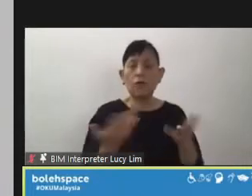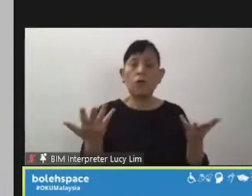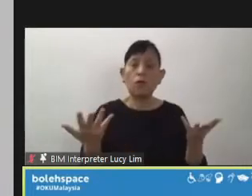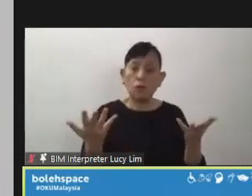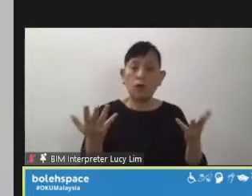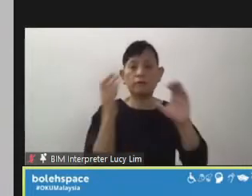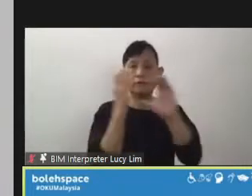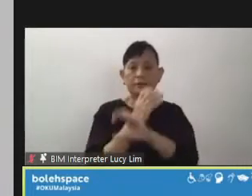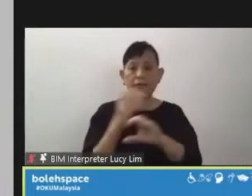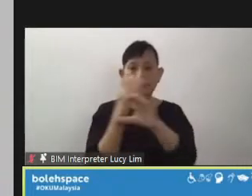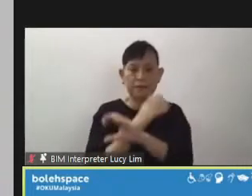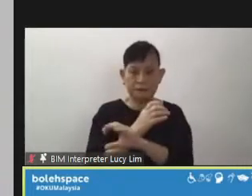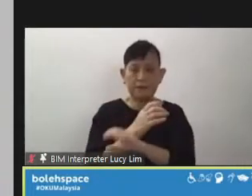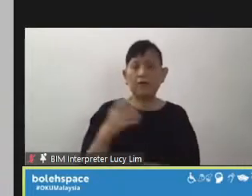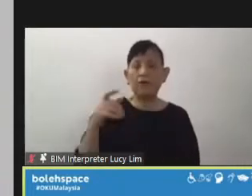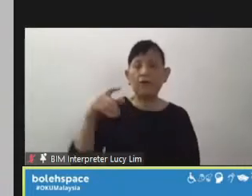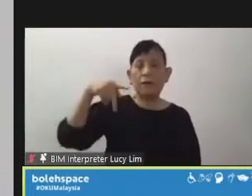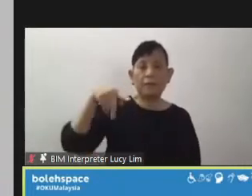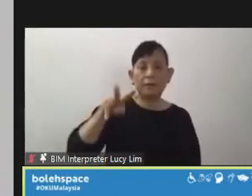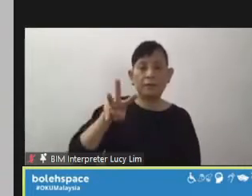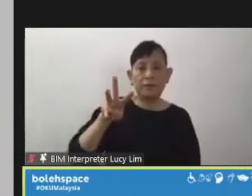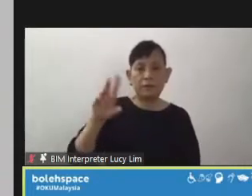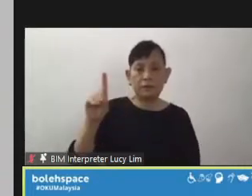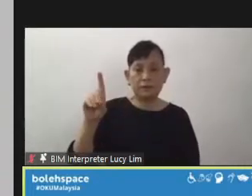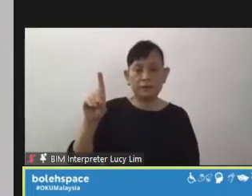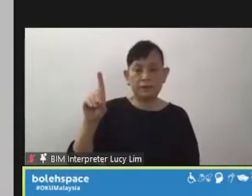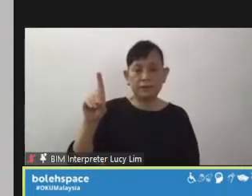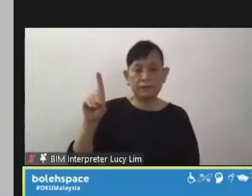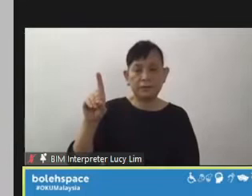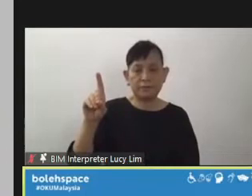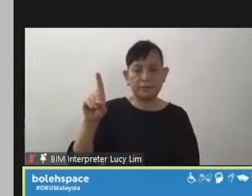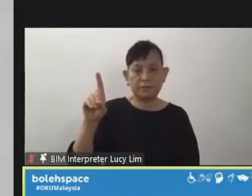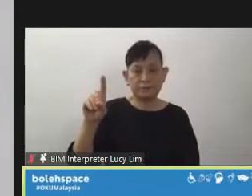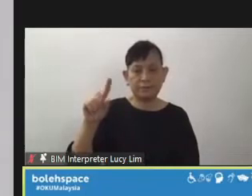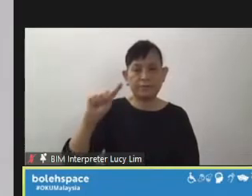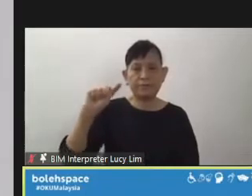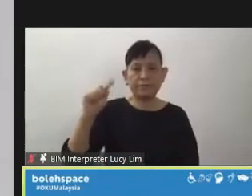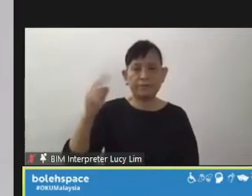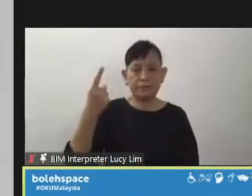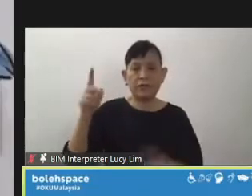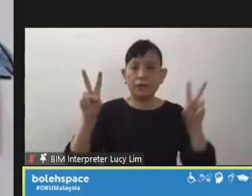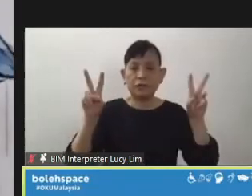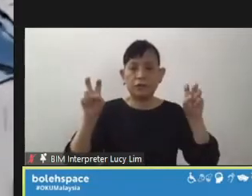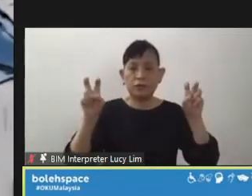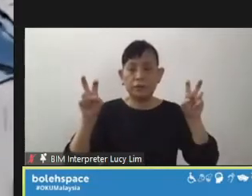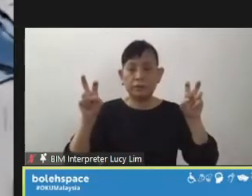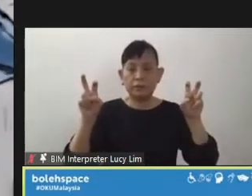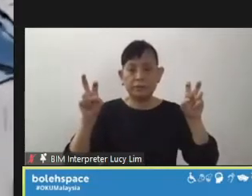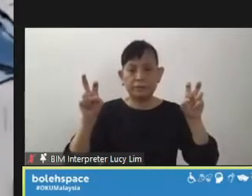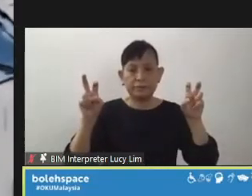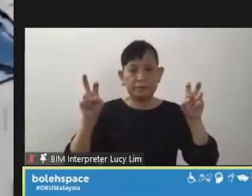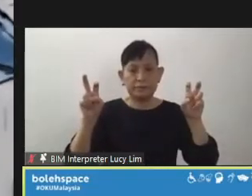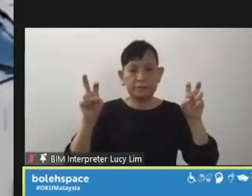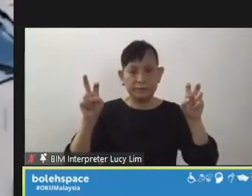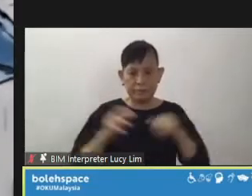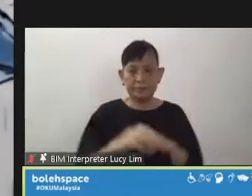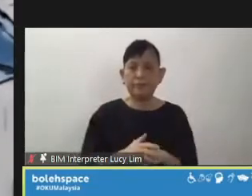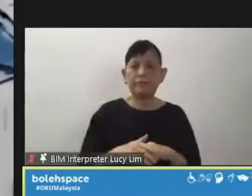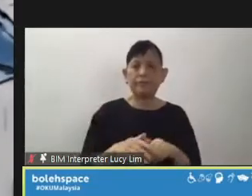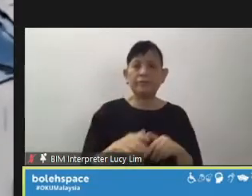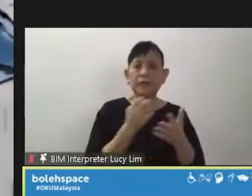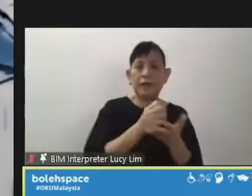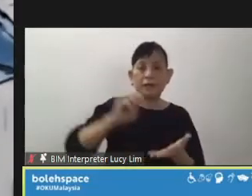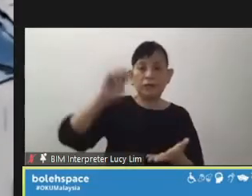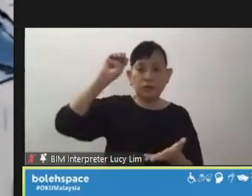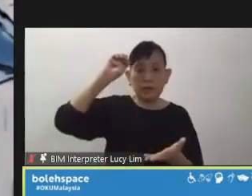faced by the persons with disabilities in Malaysia. Okay, we'll go to the first topic, which is in terms of education. Okay, there